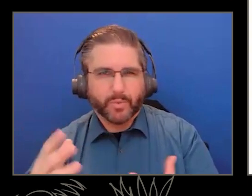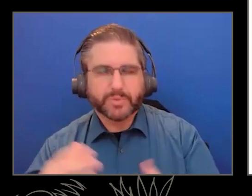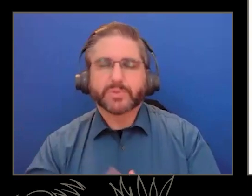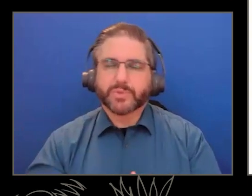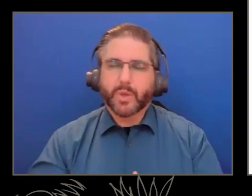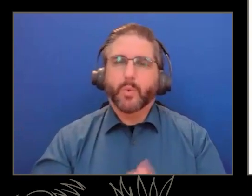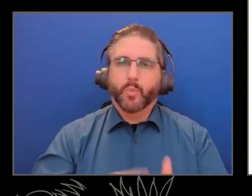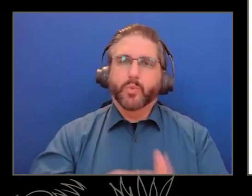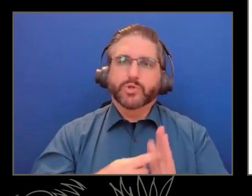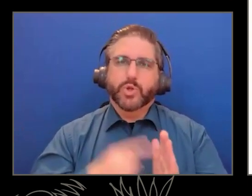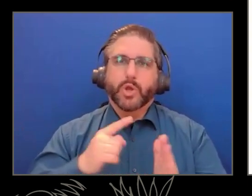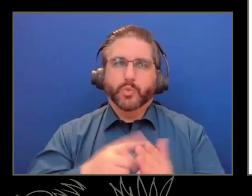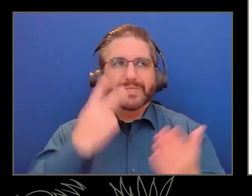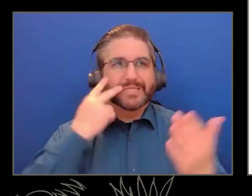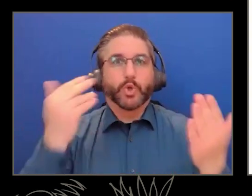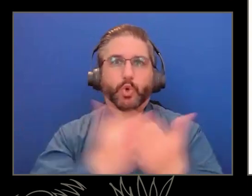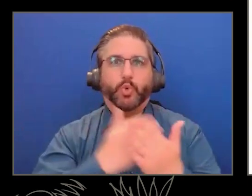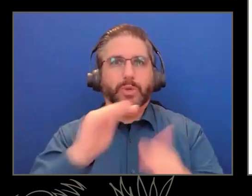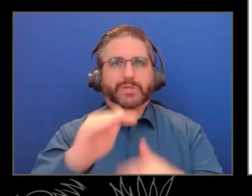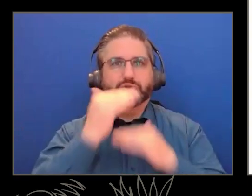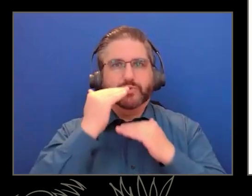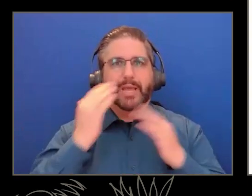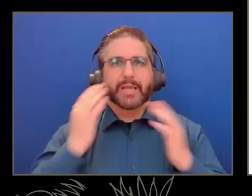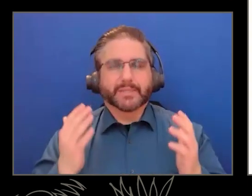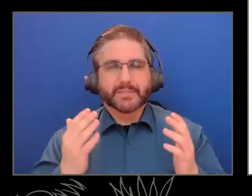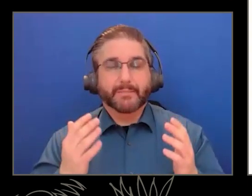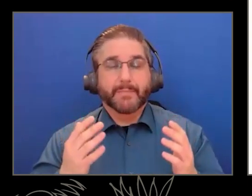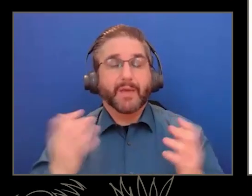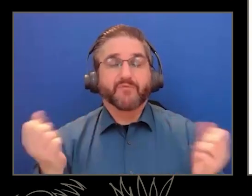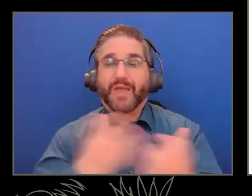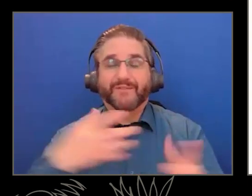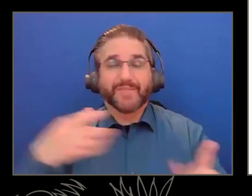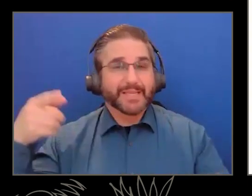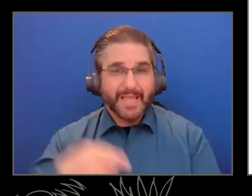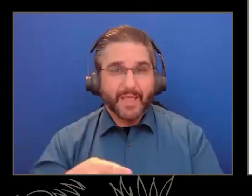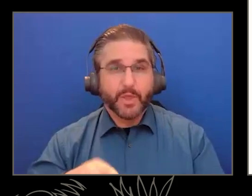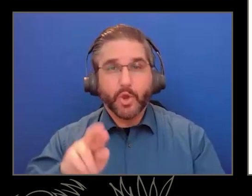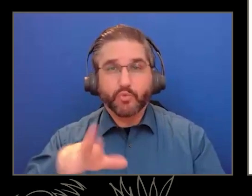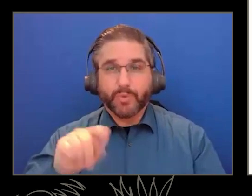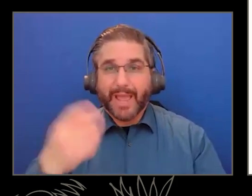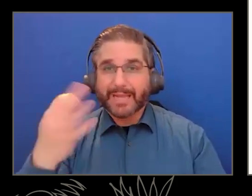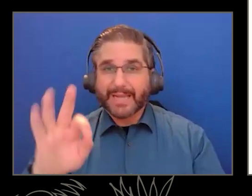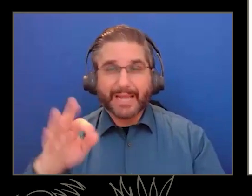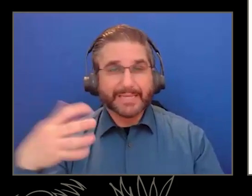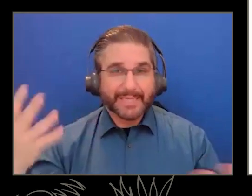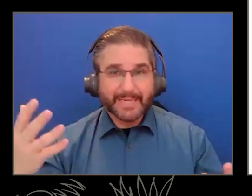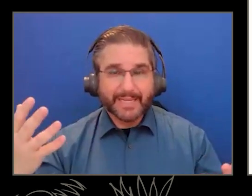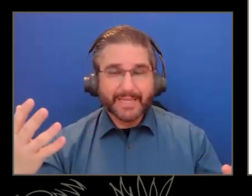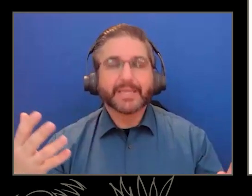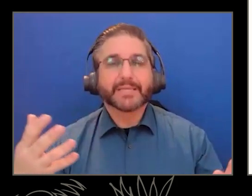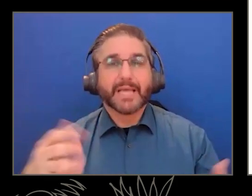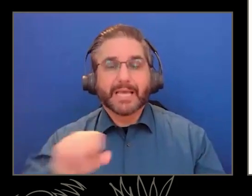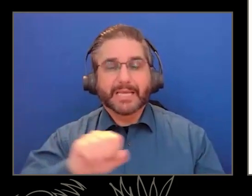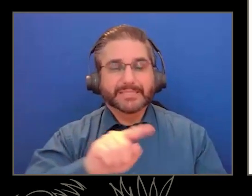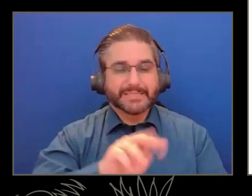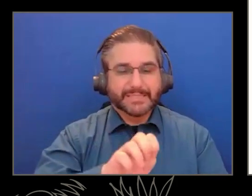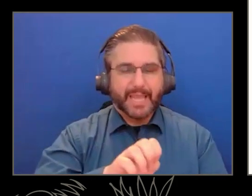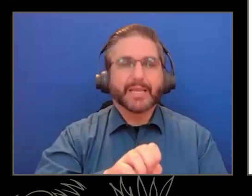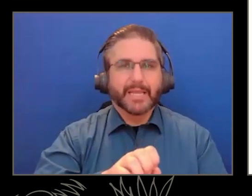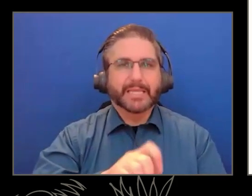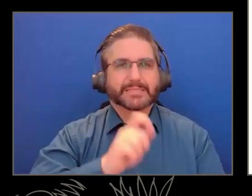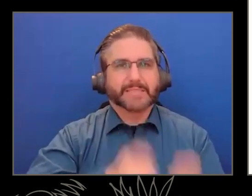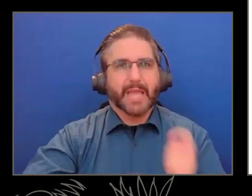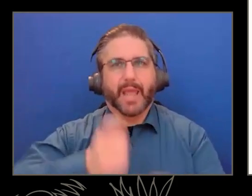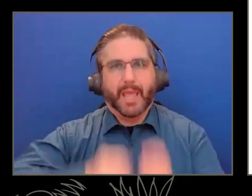starting to face some new constraints. But putting it all together, React 19 is telling us this. State is dynamic, and we need to be